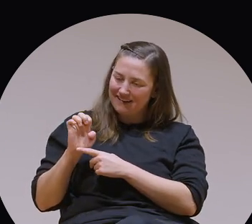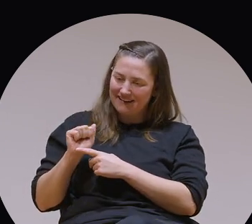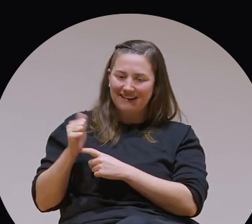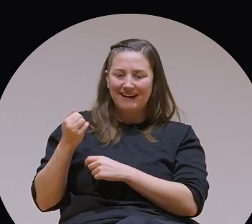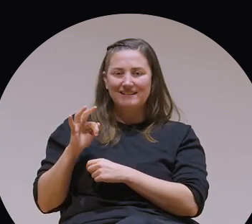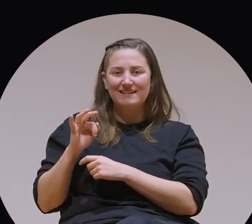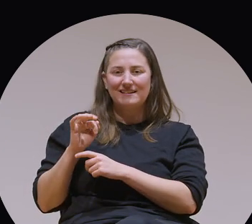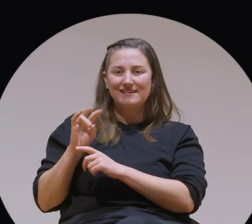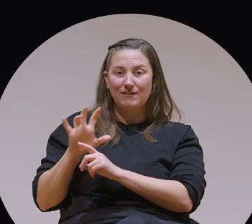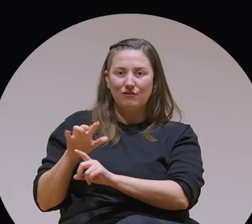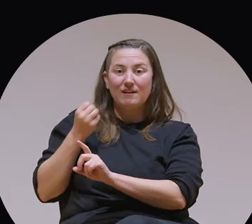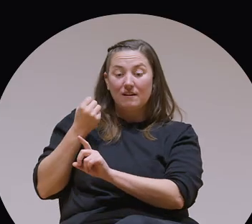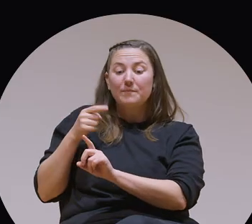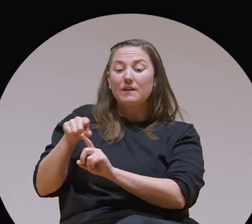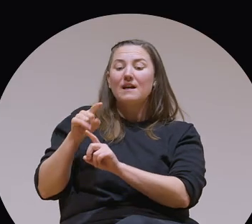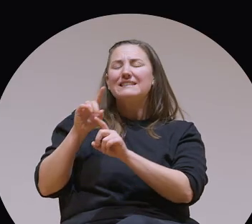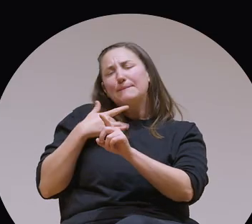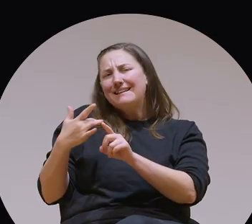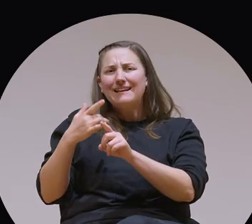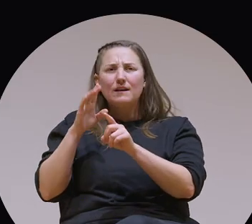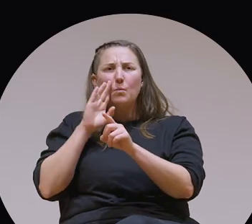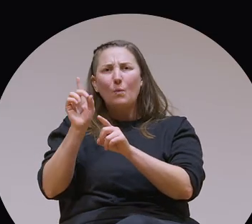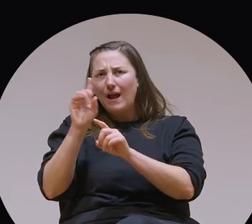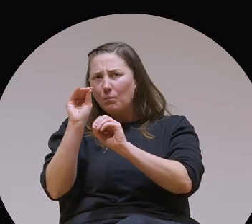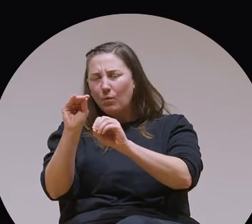would typically be in the roof of the men's